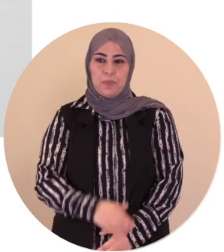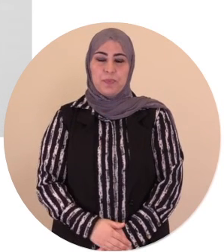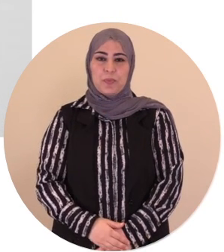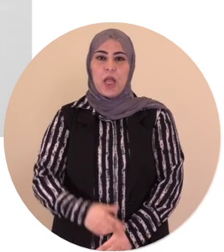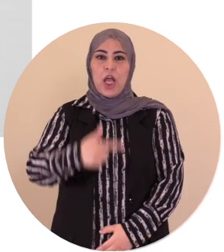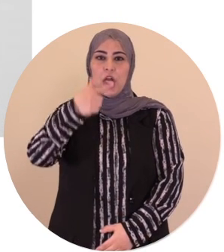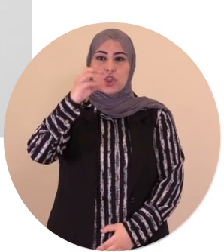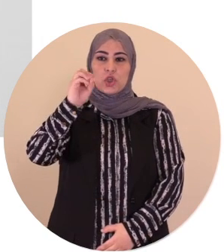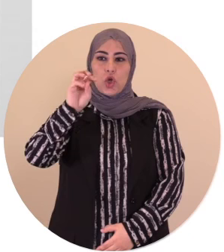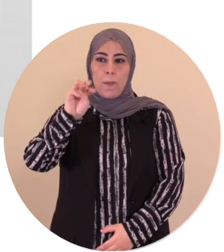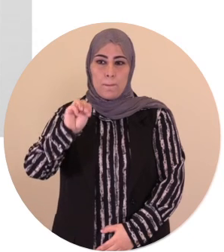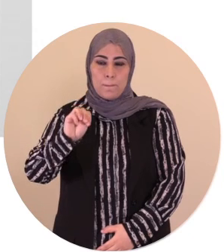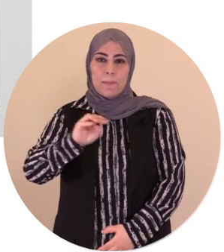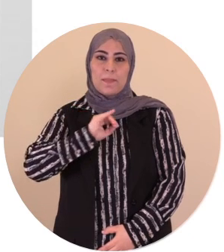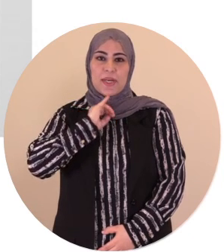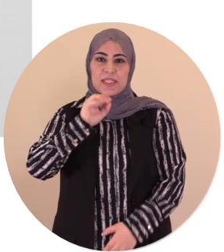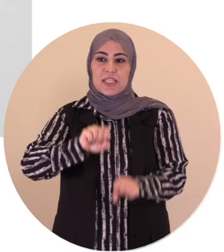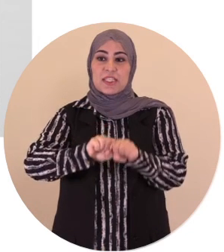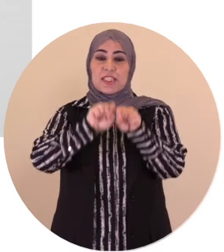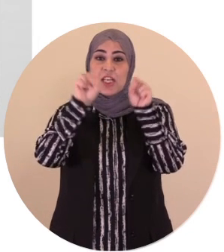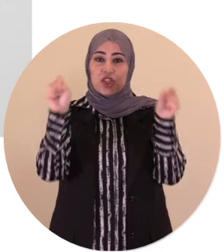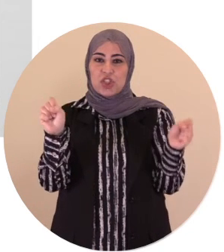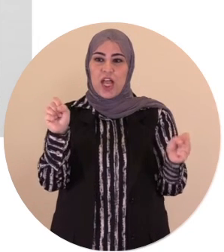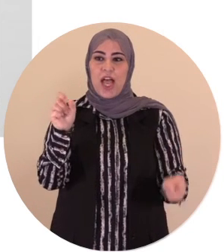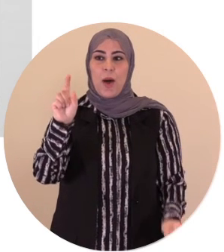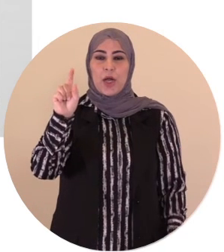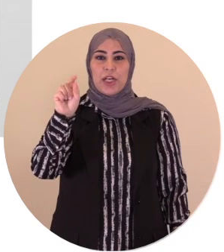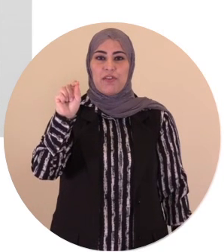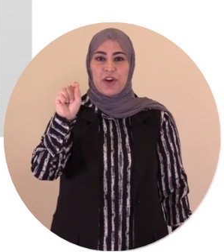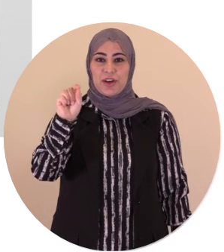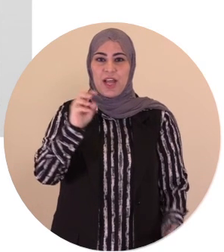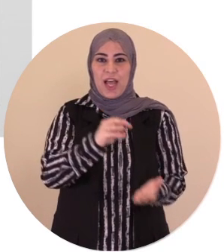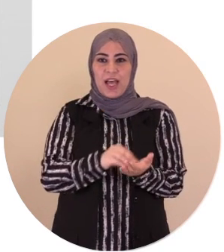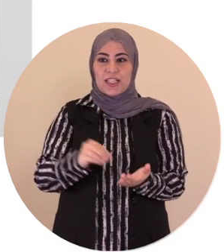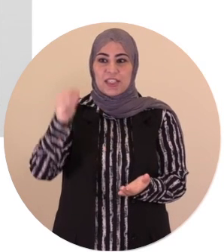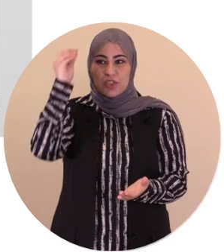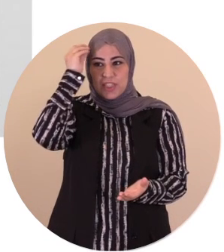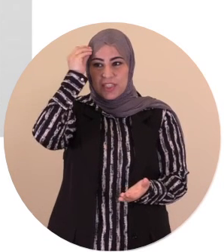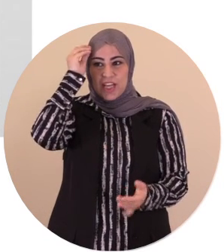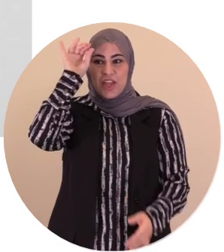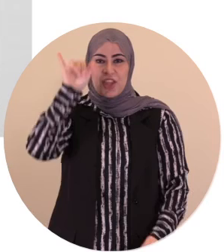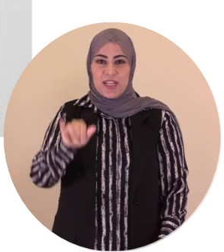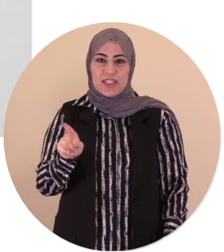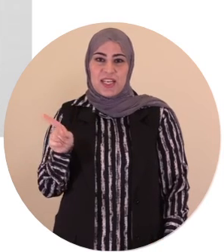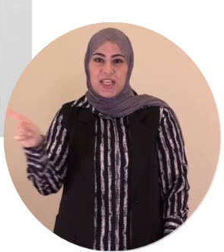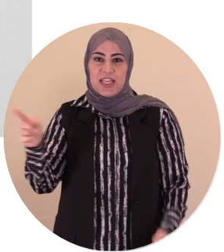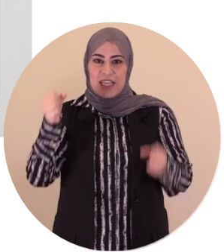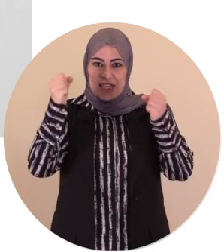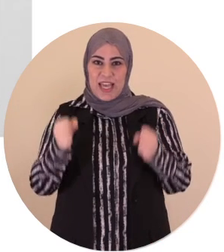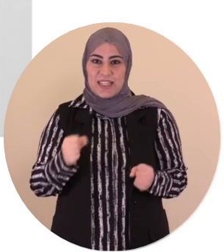The answer is as follows. Tom is such a clever student that he can answer any question exactly. Very